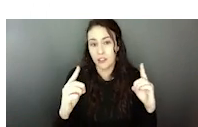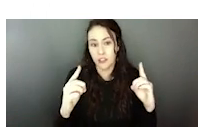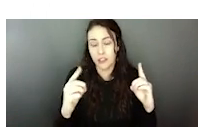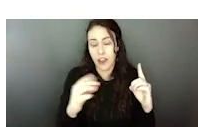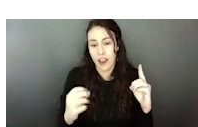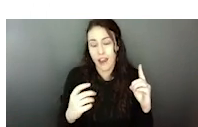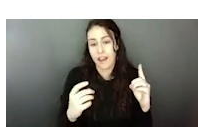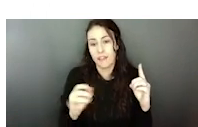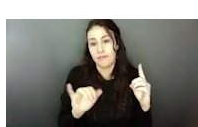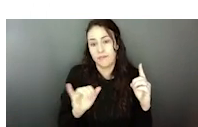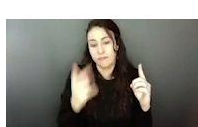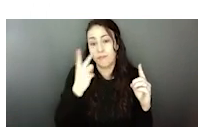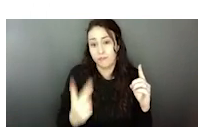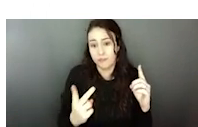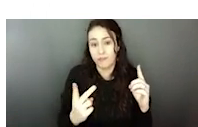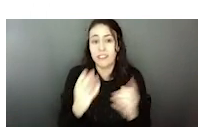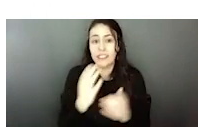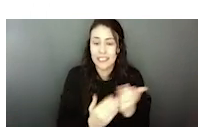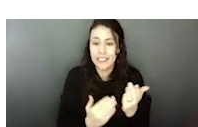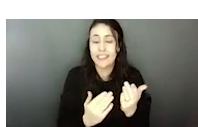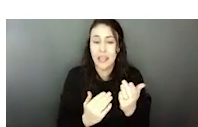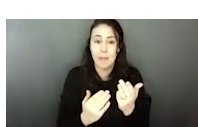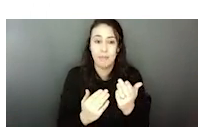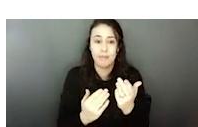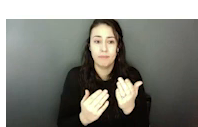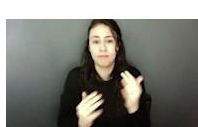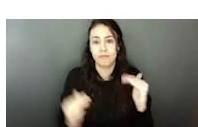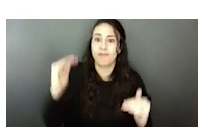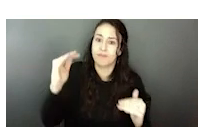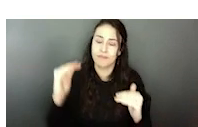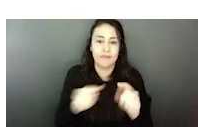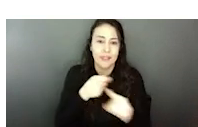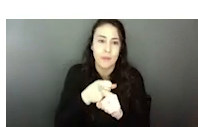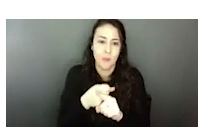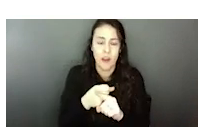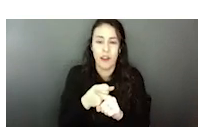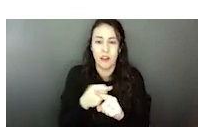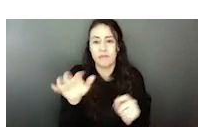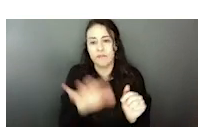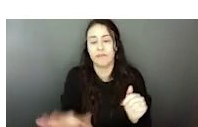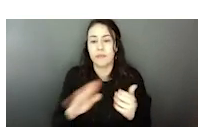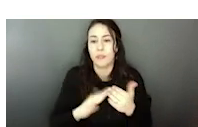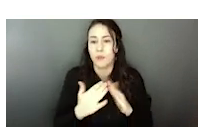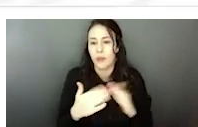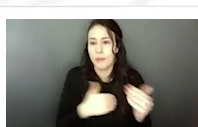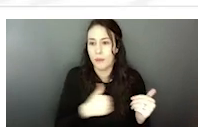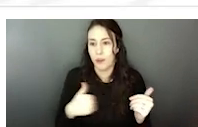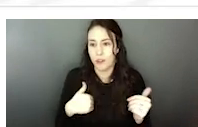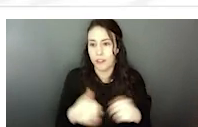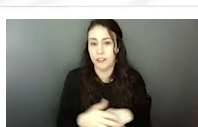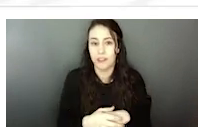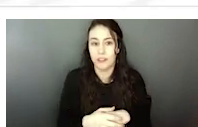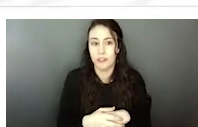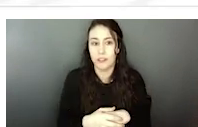that there was certainly some disproportionate impact here among our community members. Looking at that same